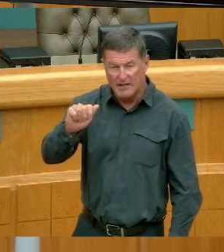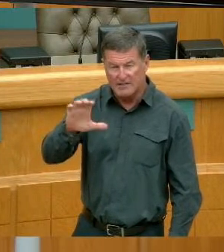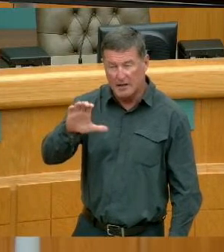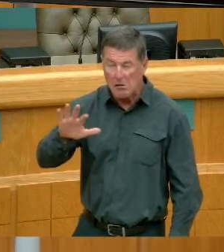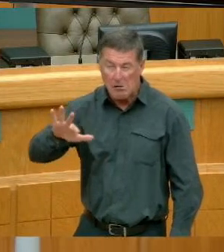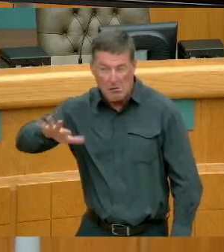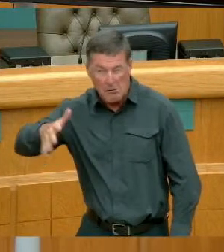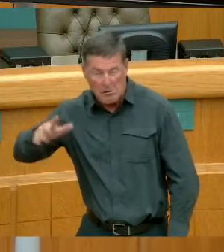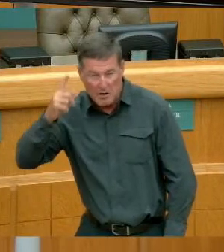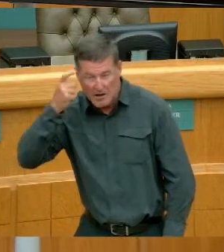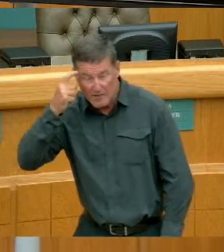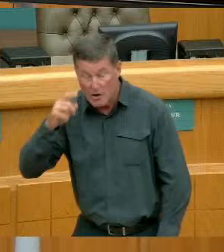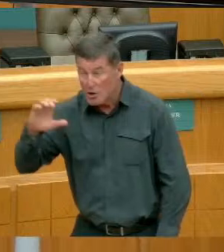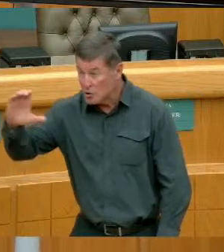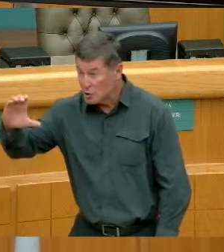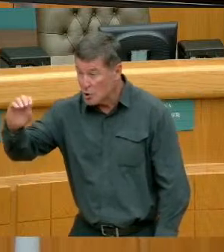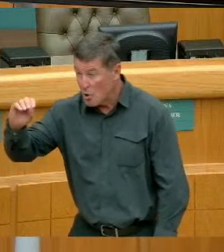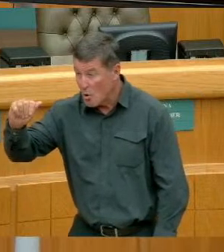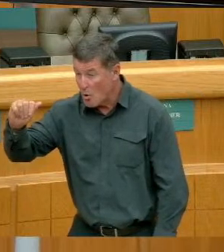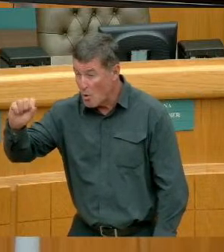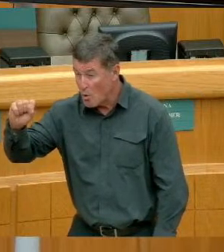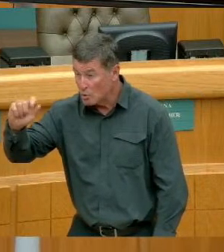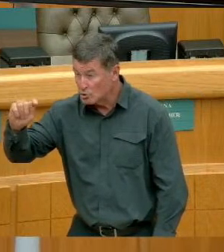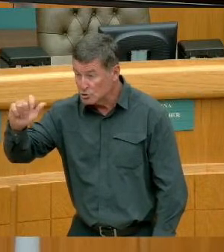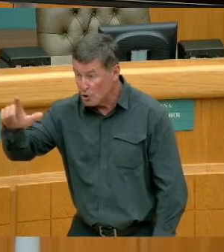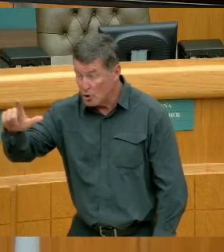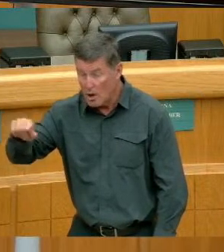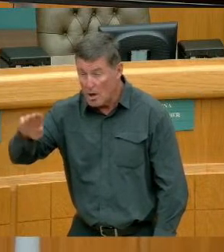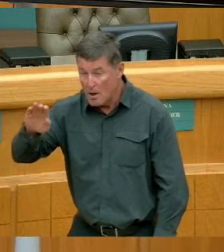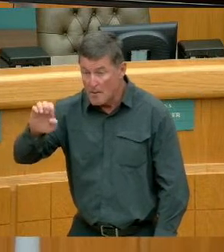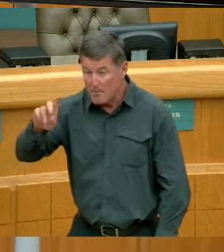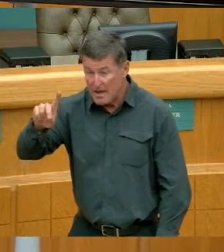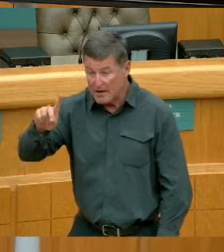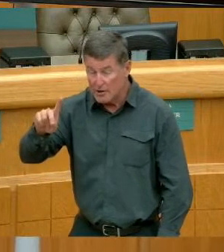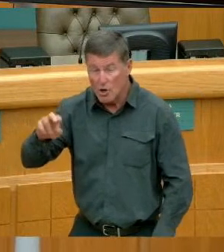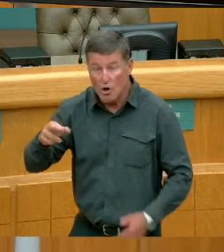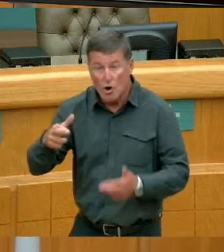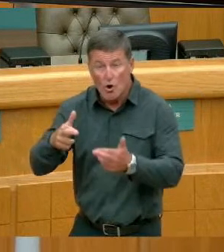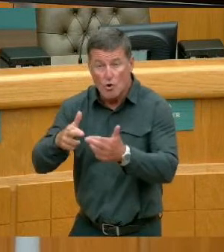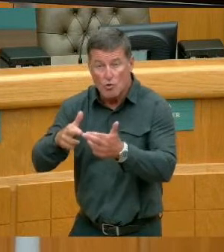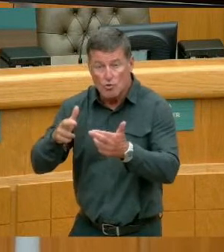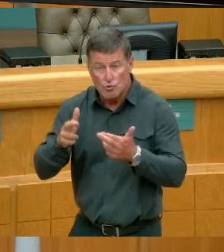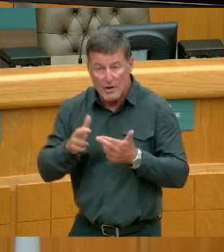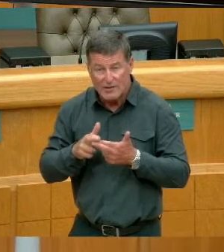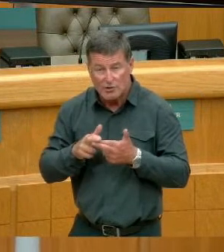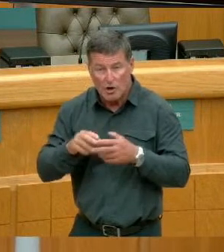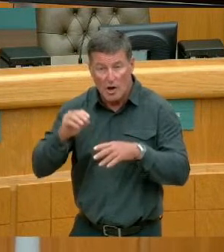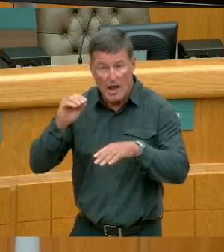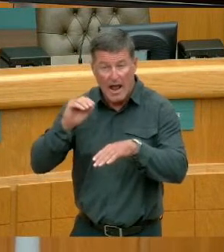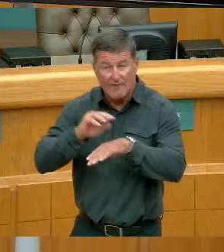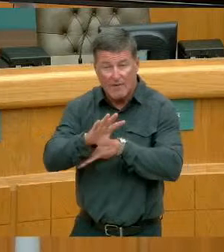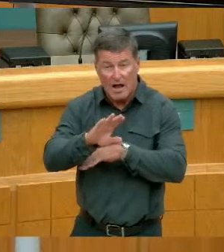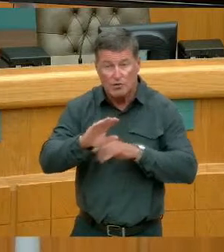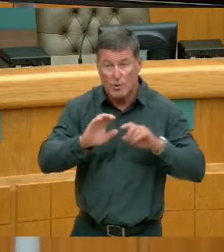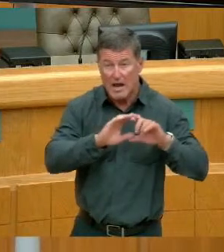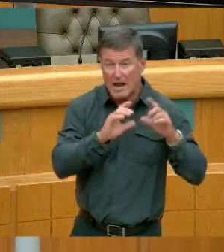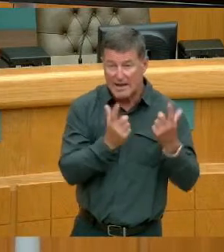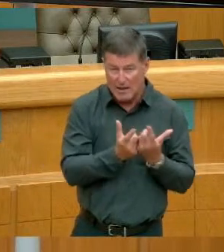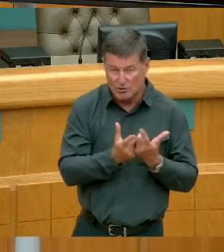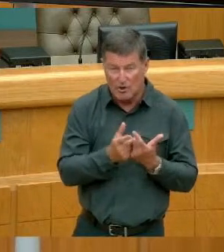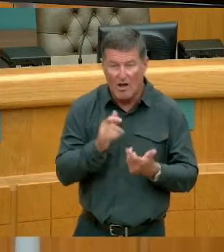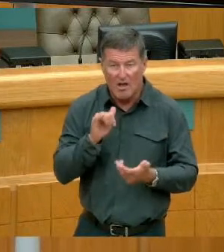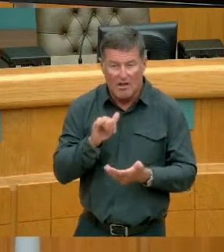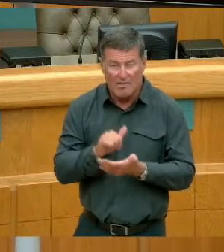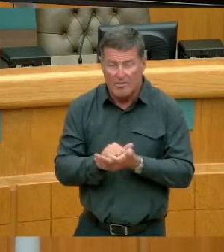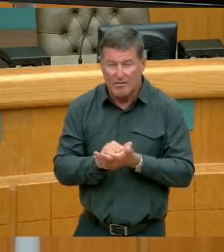And that stands for Coastal Bend Regional Advisory Council. And this is a statewide apparatus